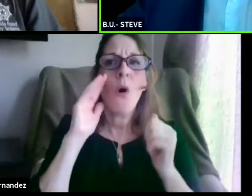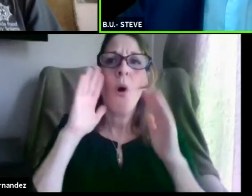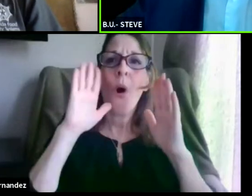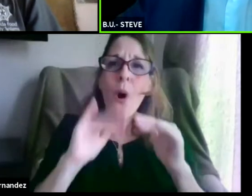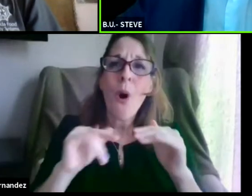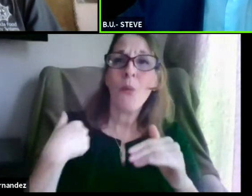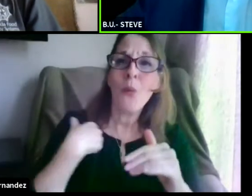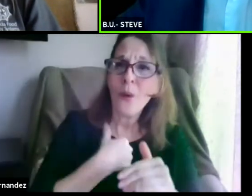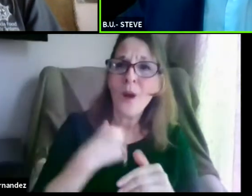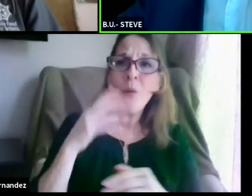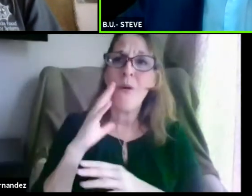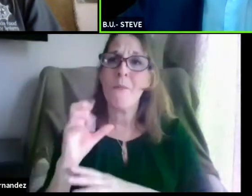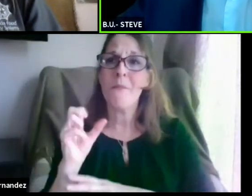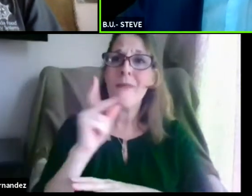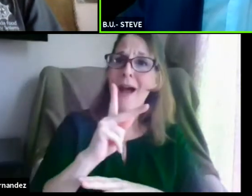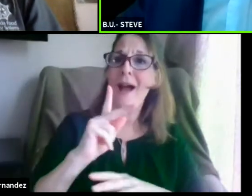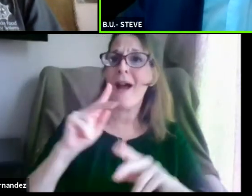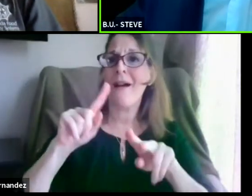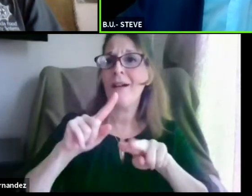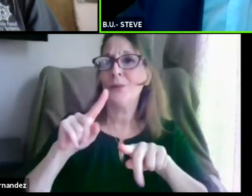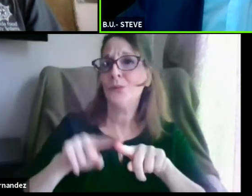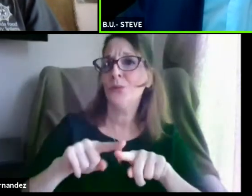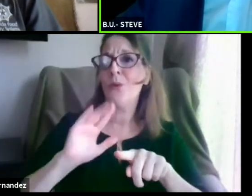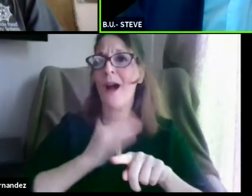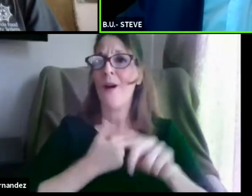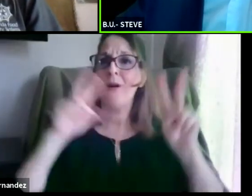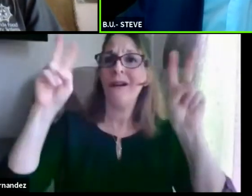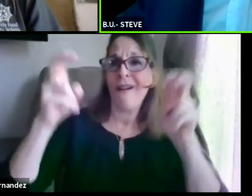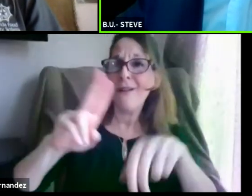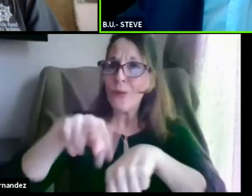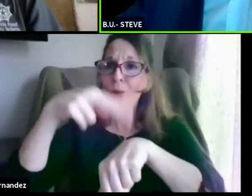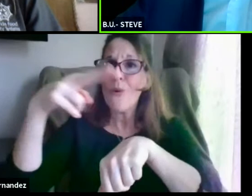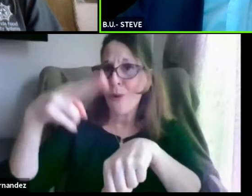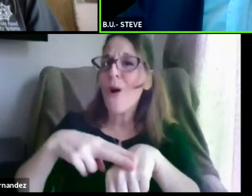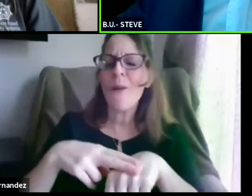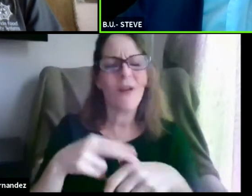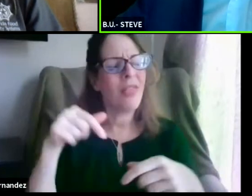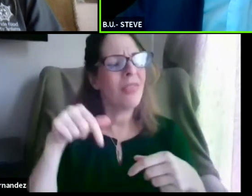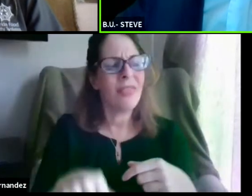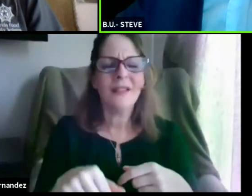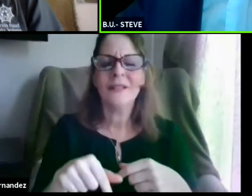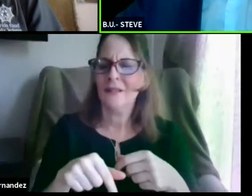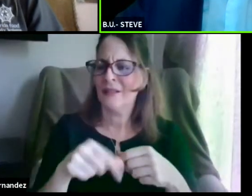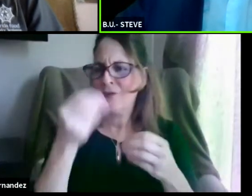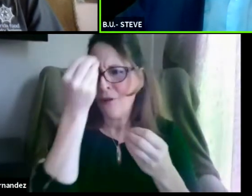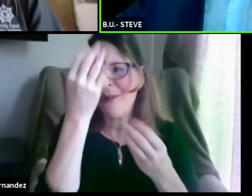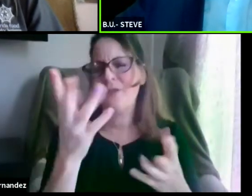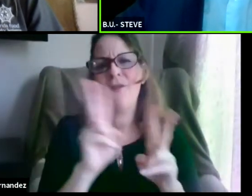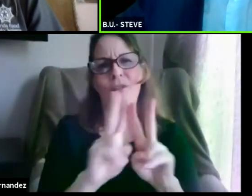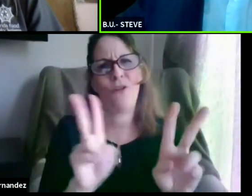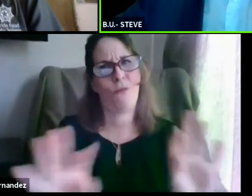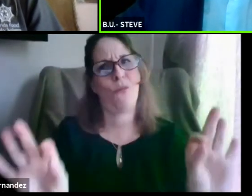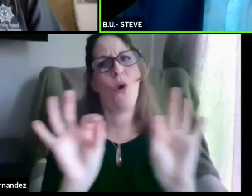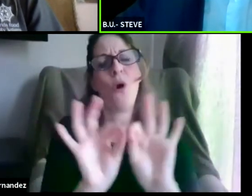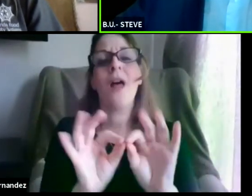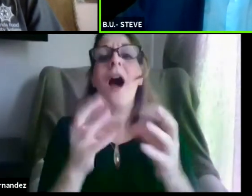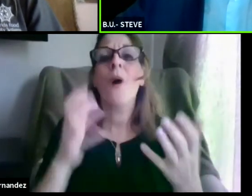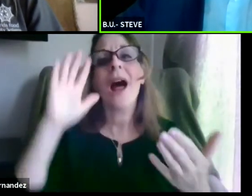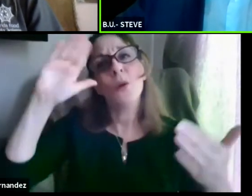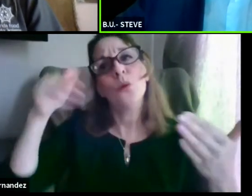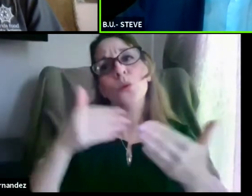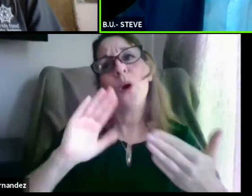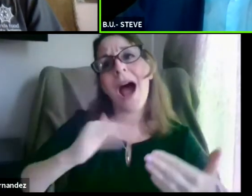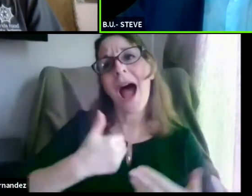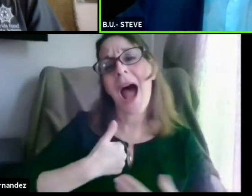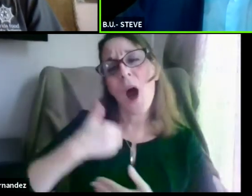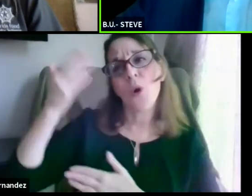normal sometime in the future. So again, this is a very good webinar. It's very pertinent. I'd like to introduce our